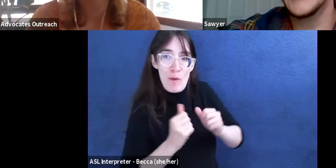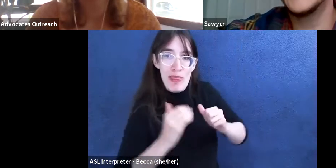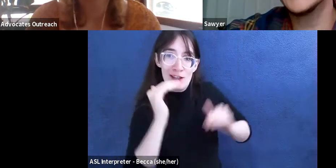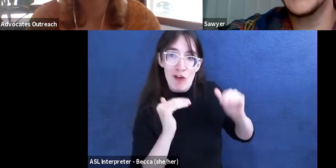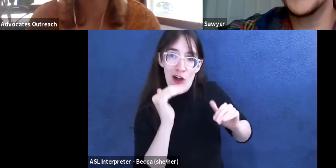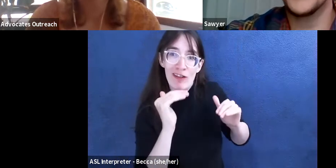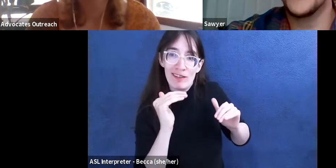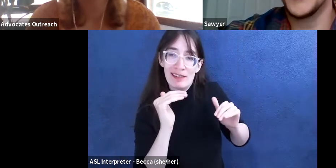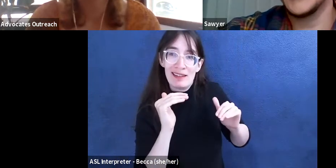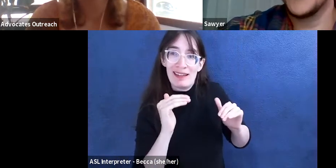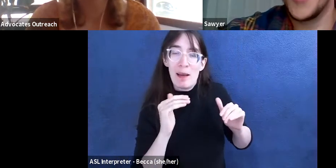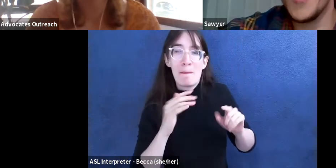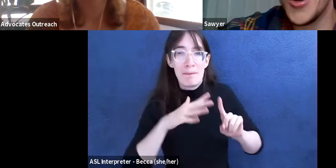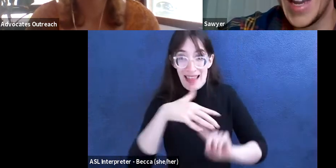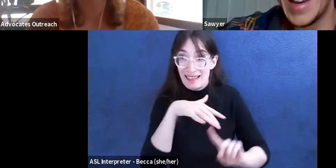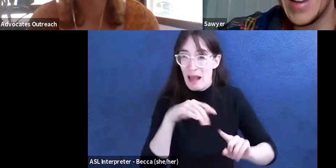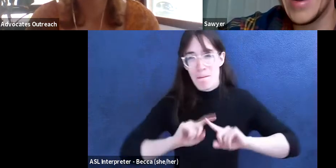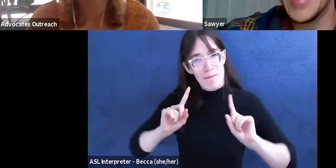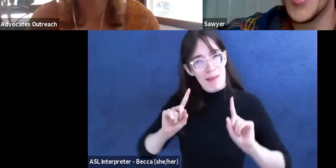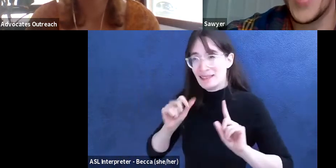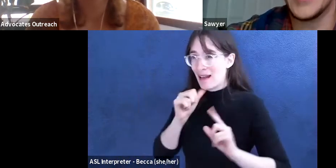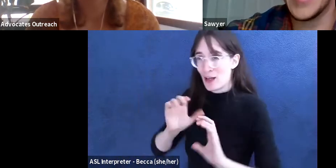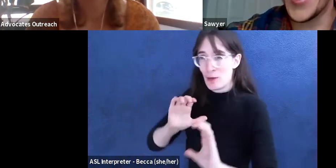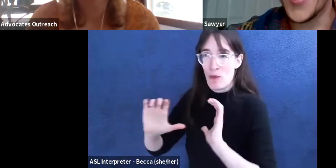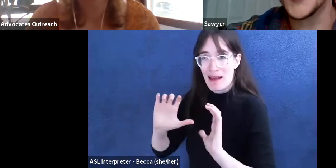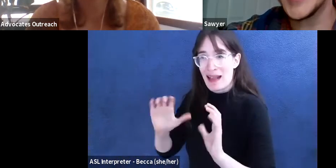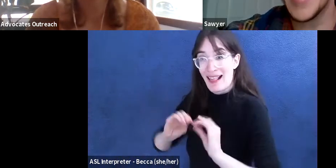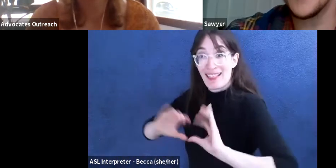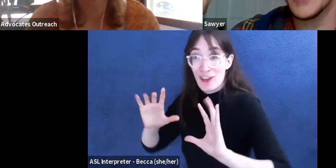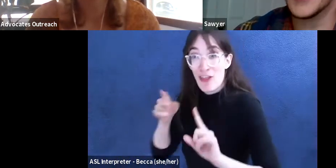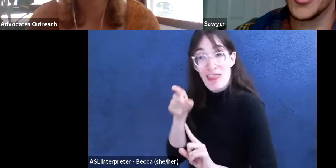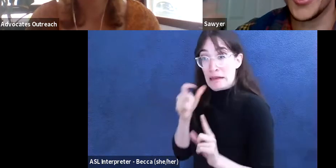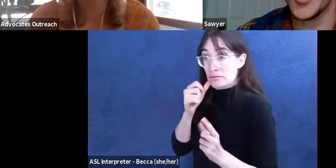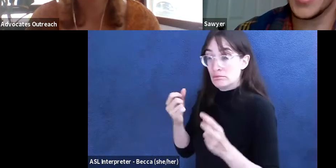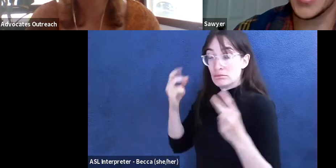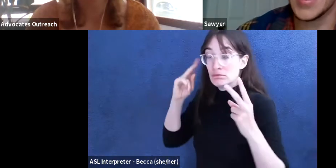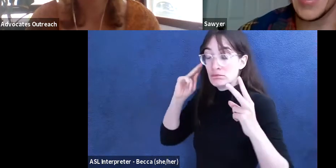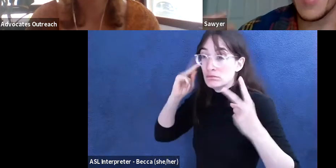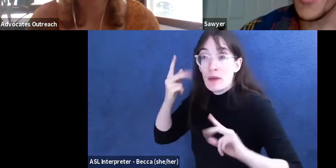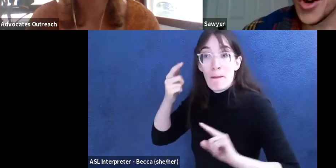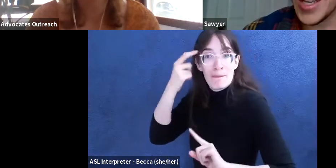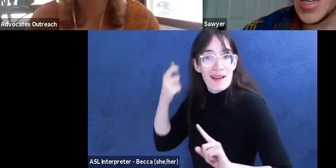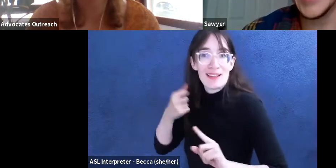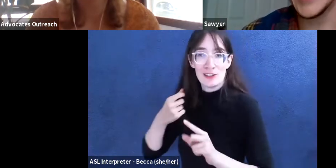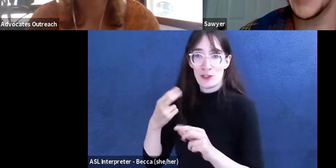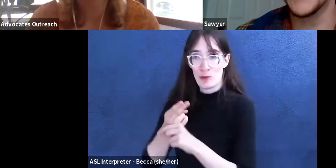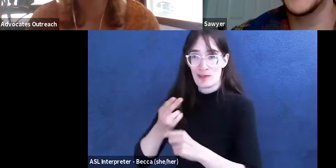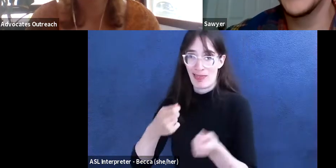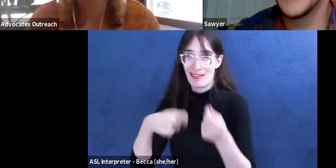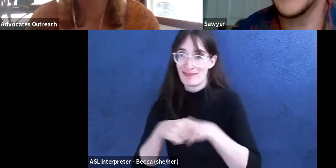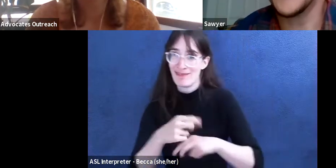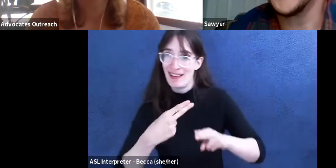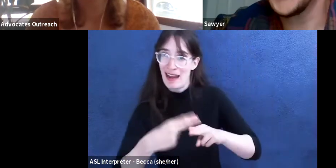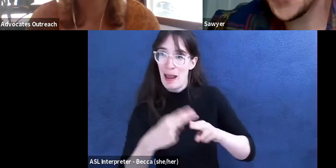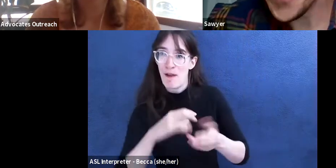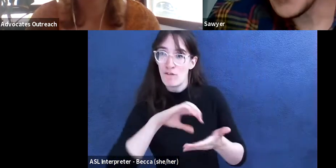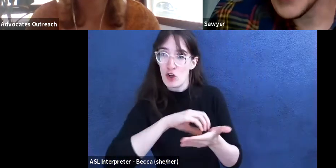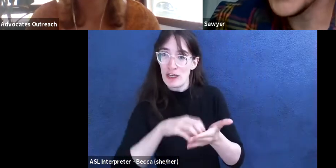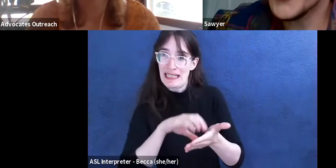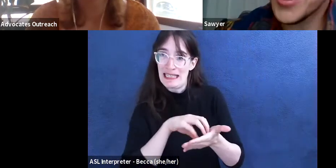Because the more that kids are able to name their body parts and talk